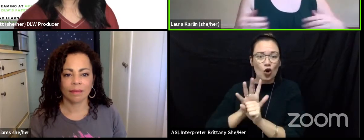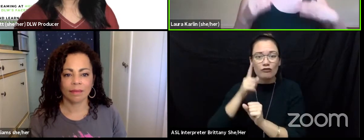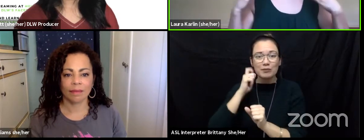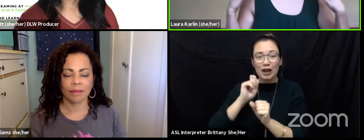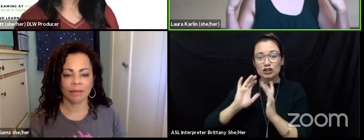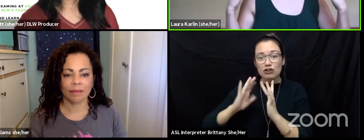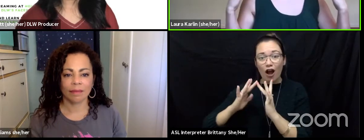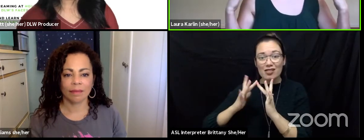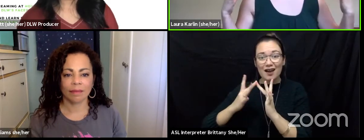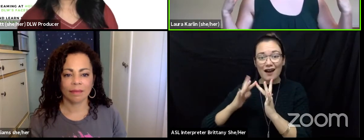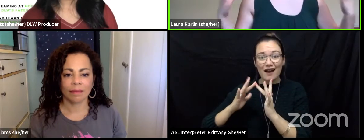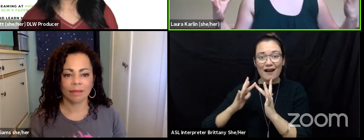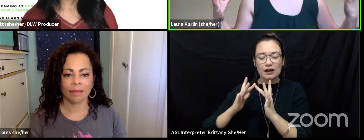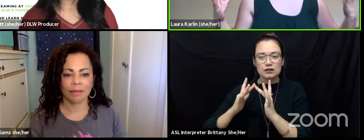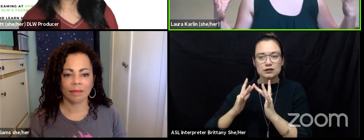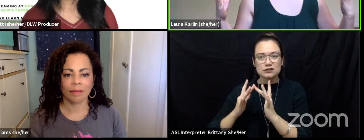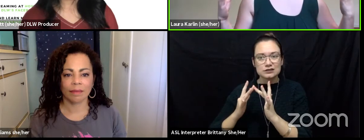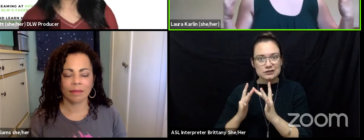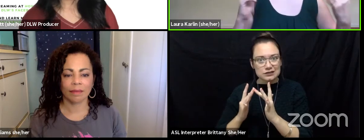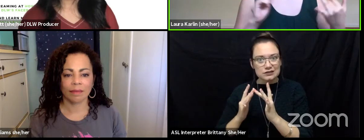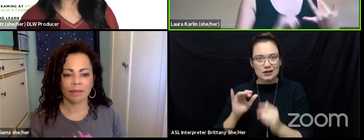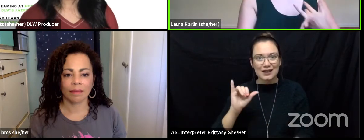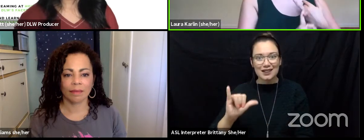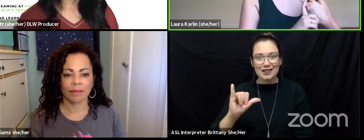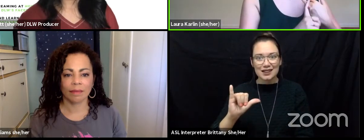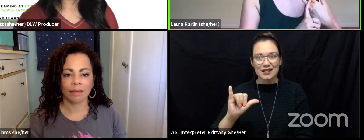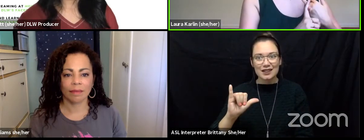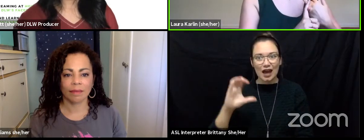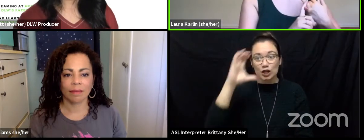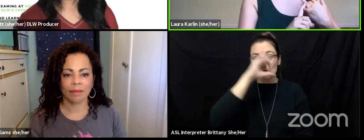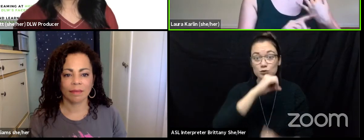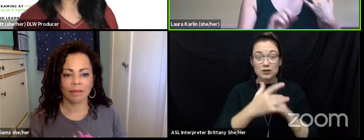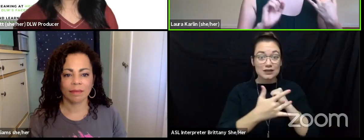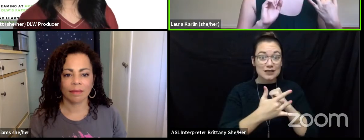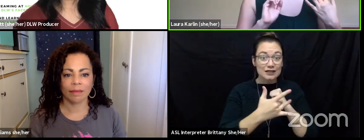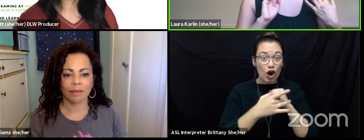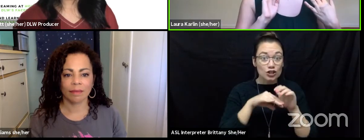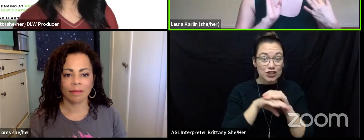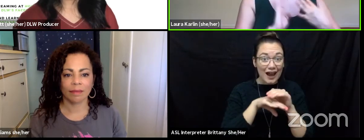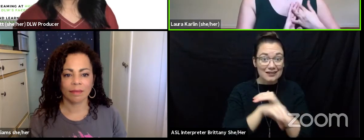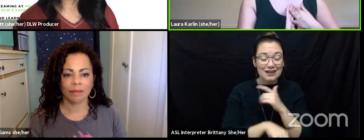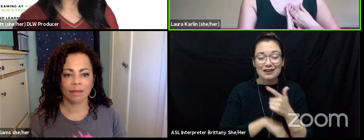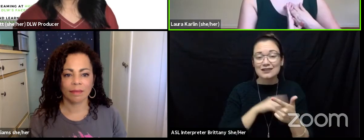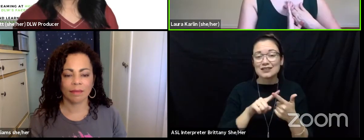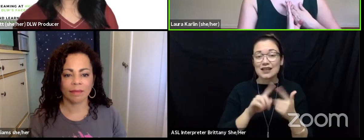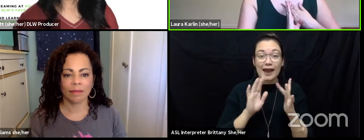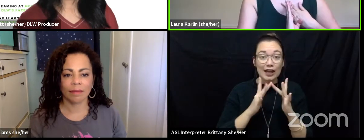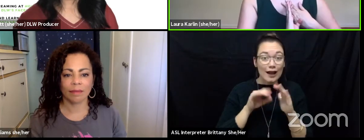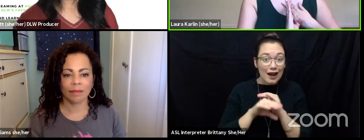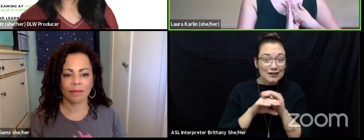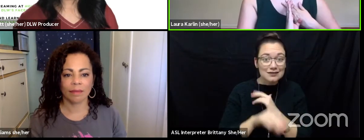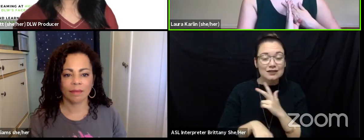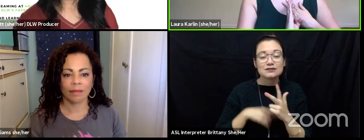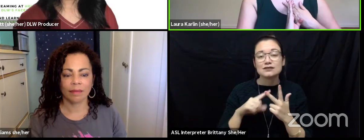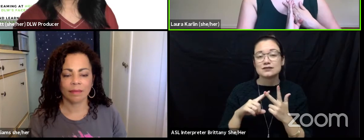online. And that really assumes a technological access, and it